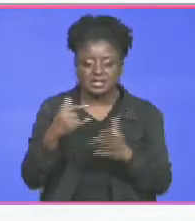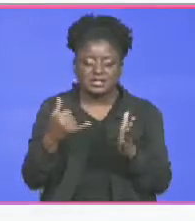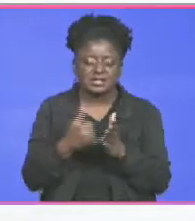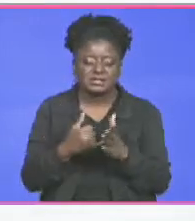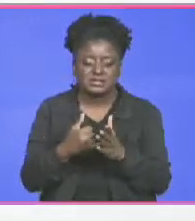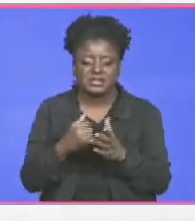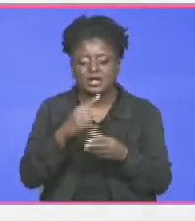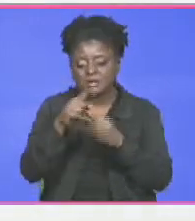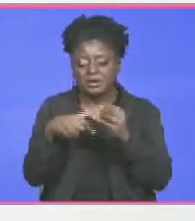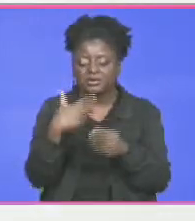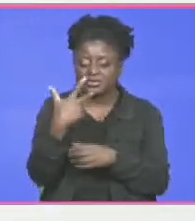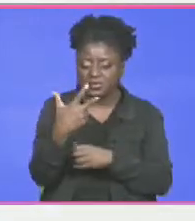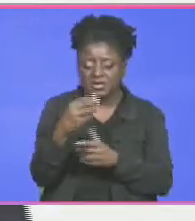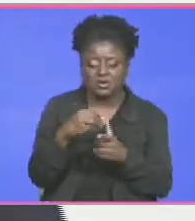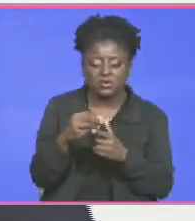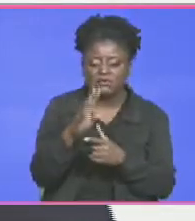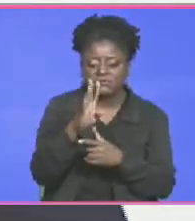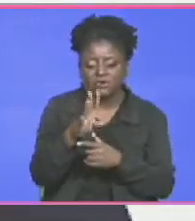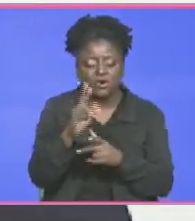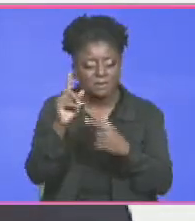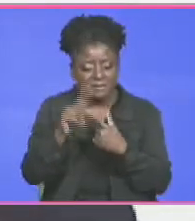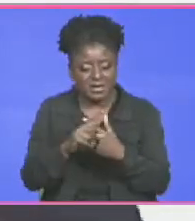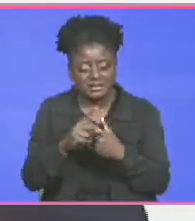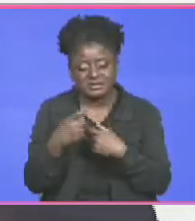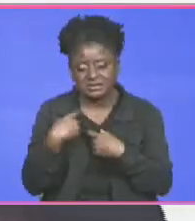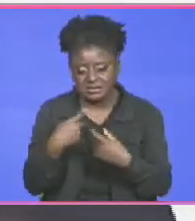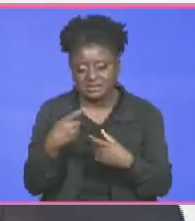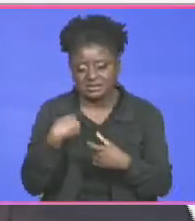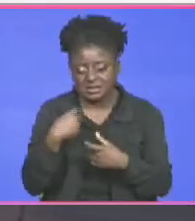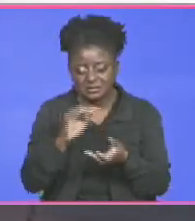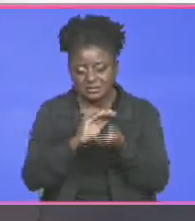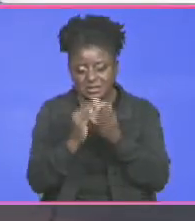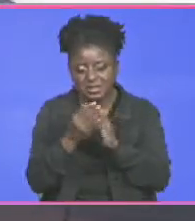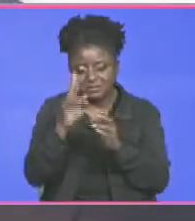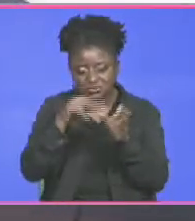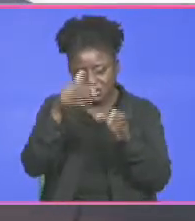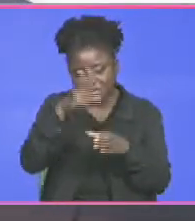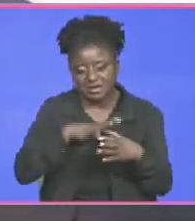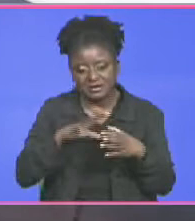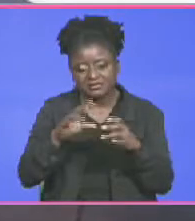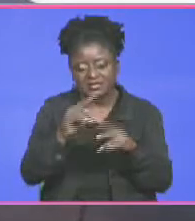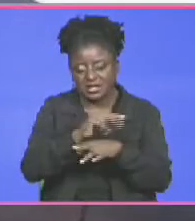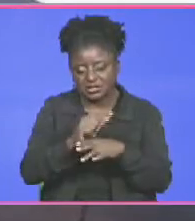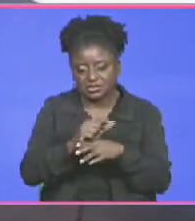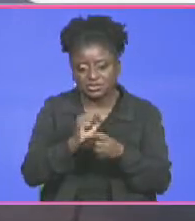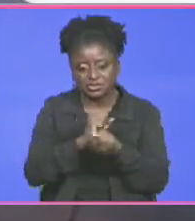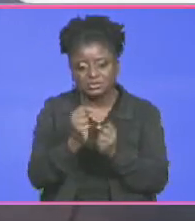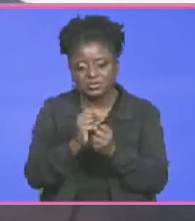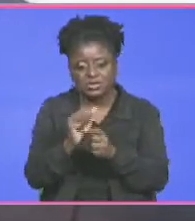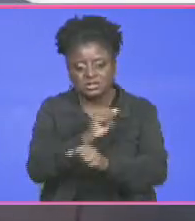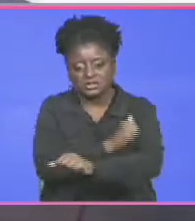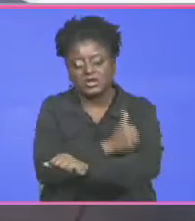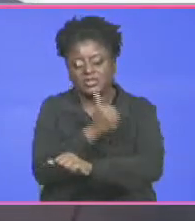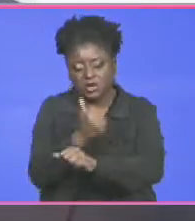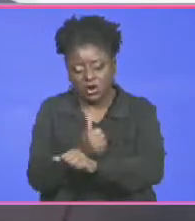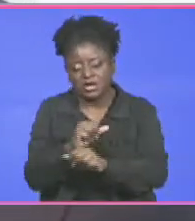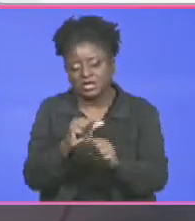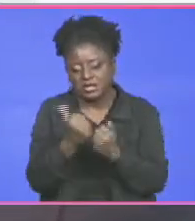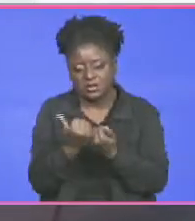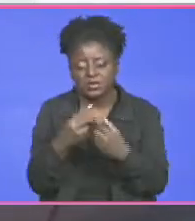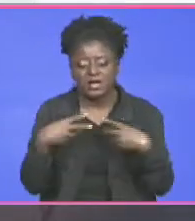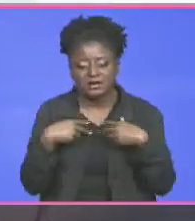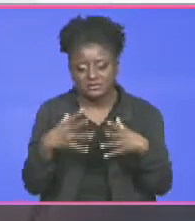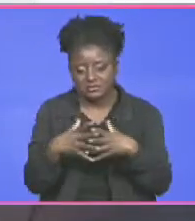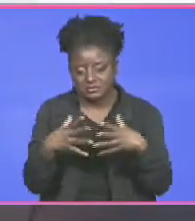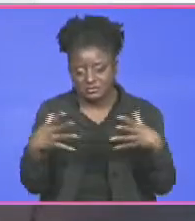I've been the chairman of the National Sports Authority. I mean, I think coming in, what I realized very quickly is we have a tremendous set of assets